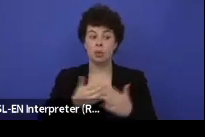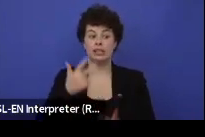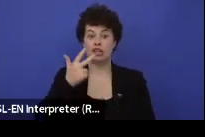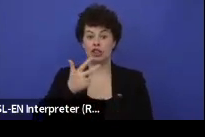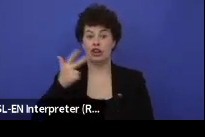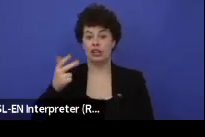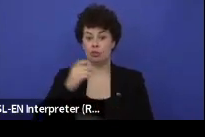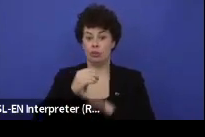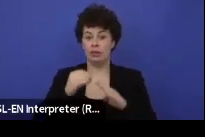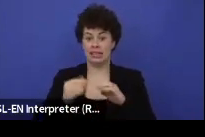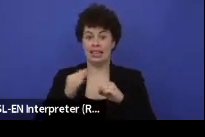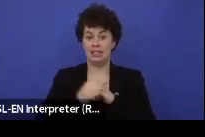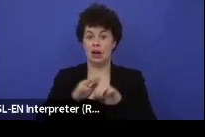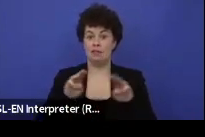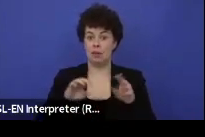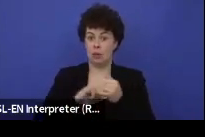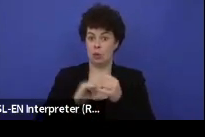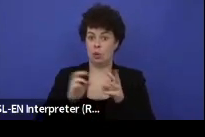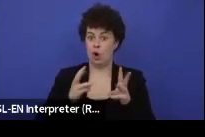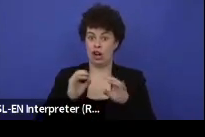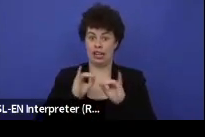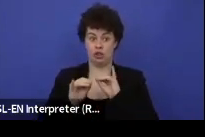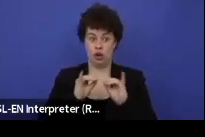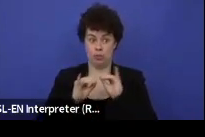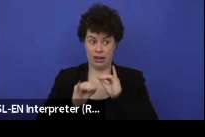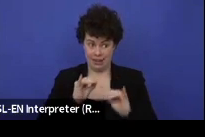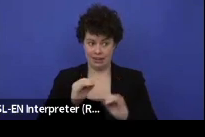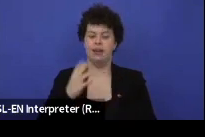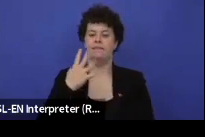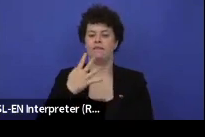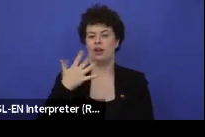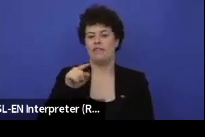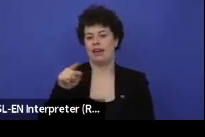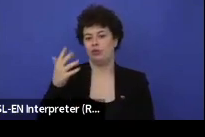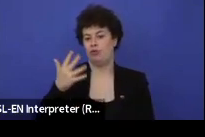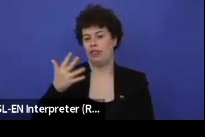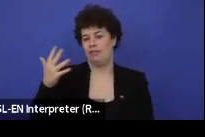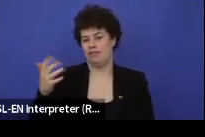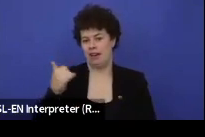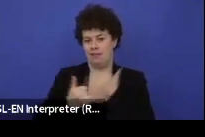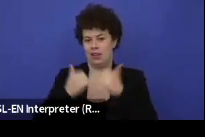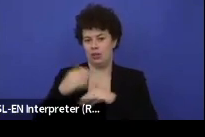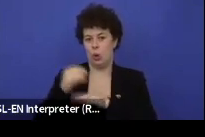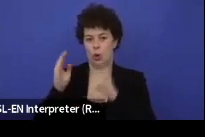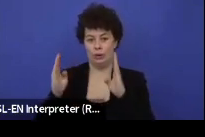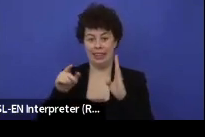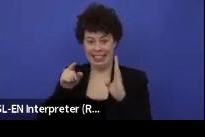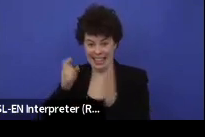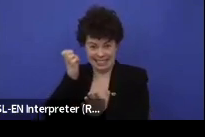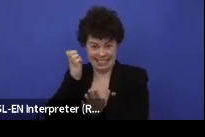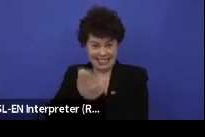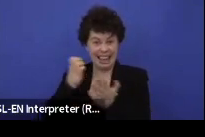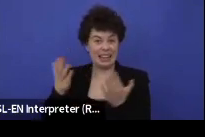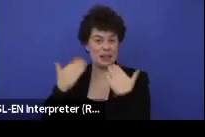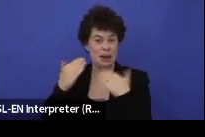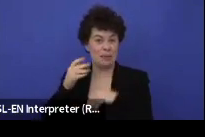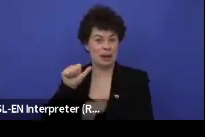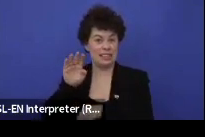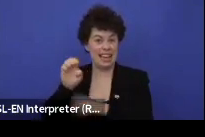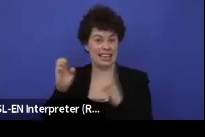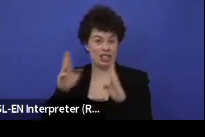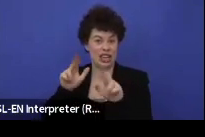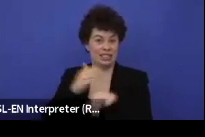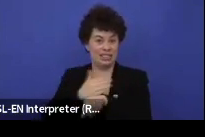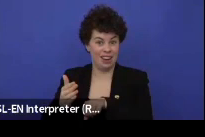45 to 55, and that is the menopausal age band, if you like. It also showed, if you see the pie chart off to the